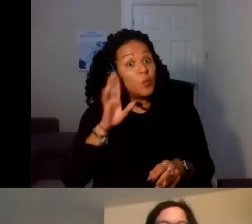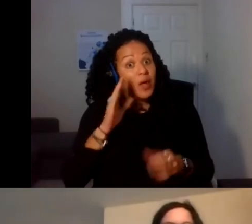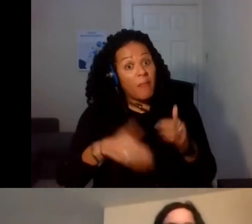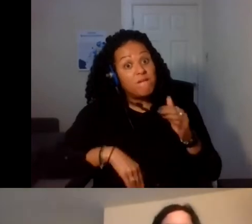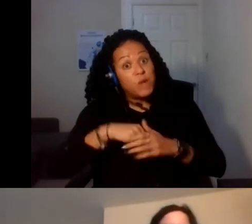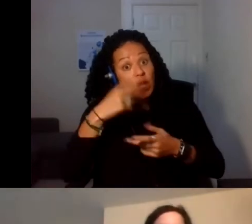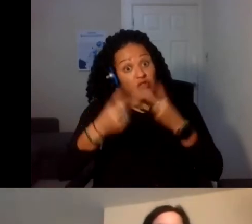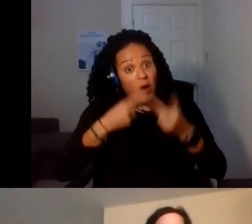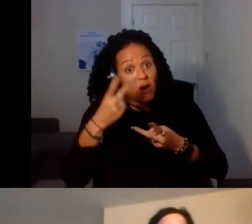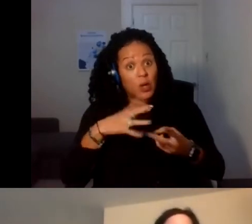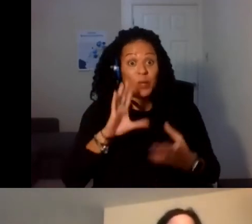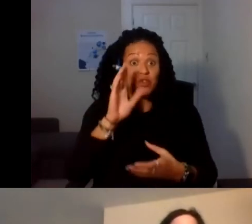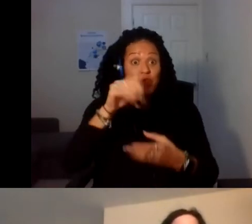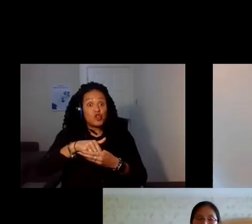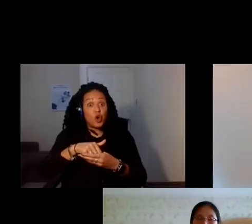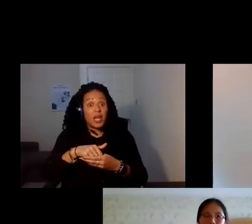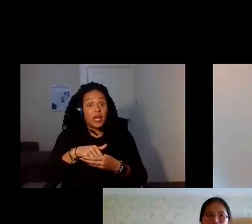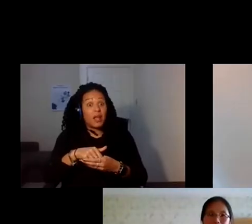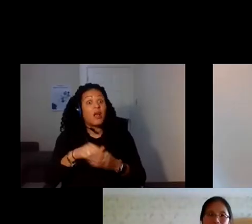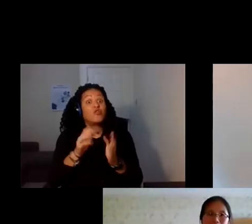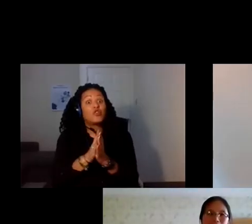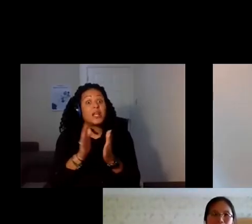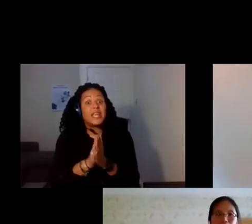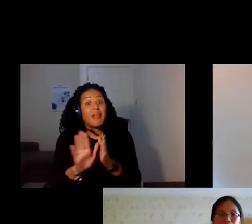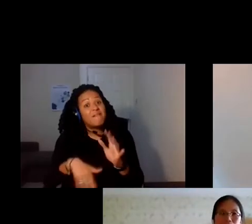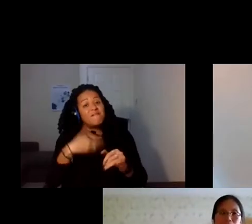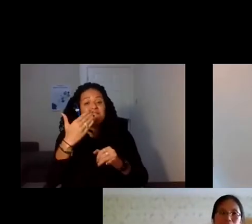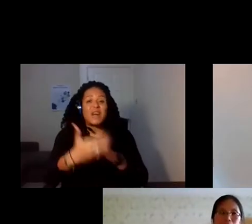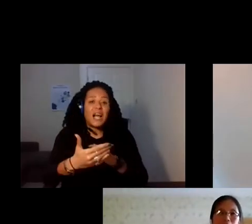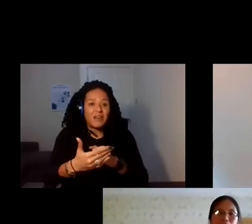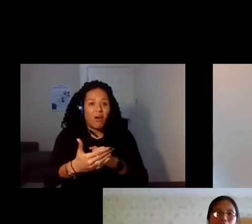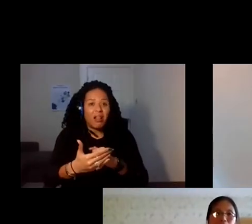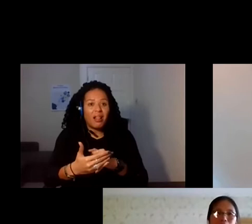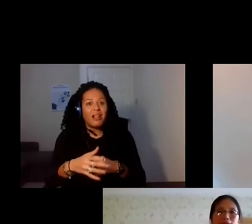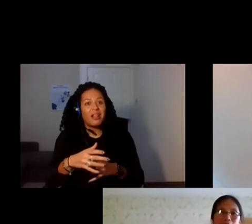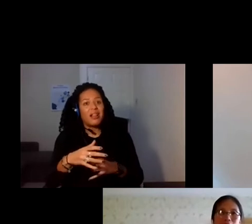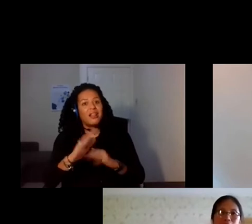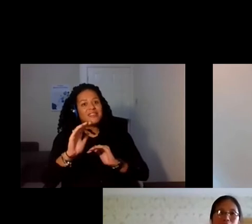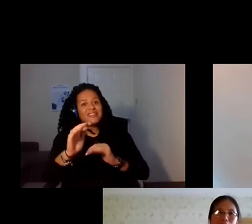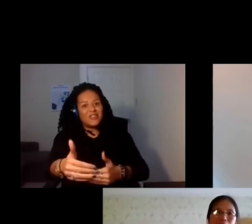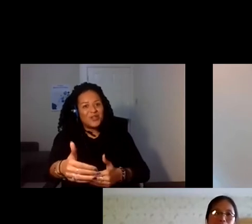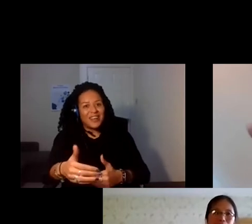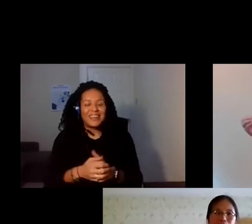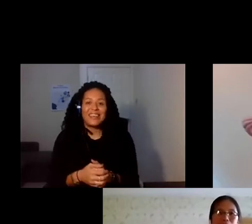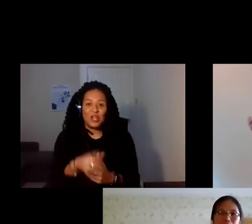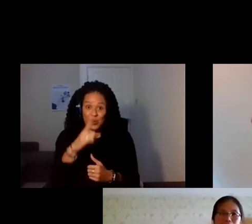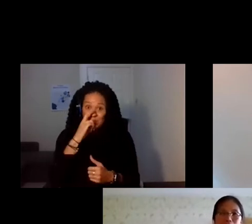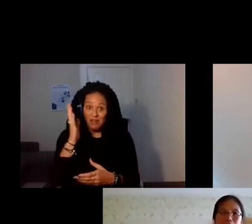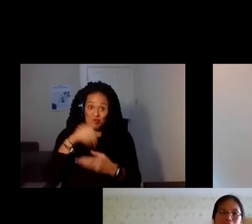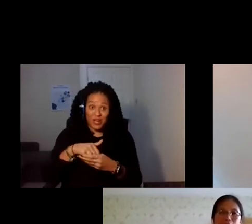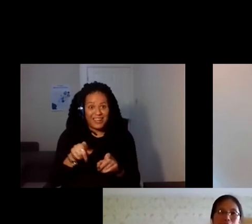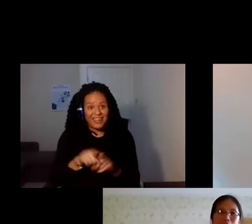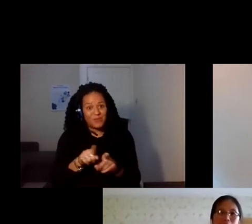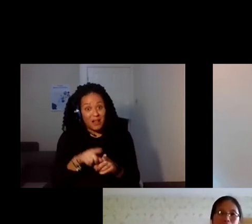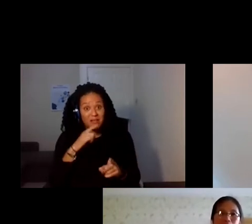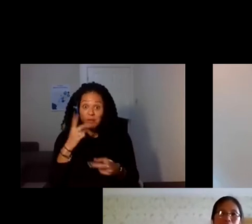will need to come to the grand finale on Sunday evening. And you can join in, of course, as well. So choir,